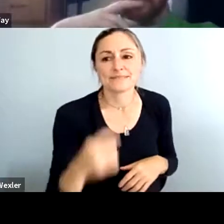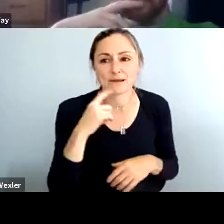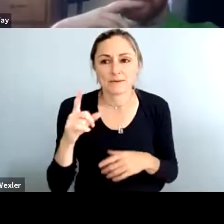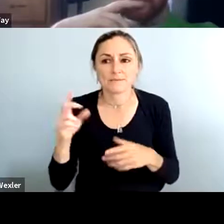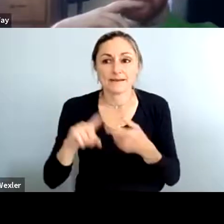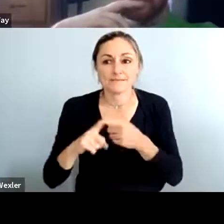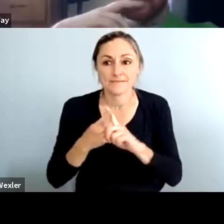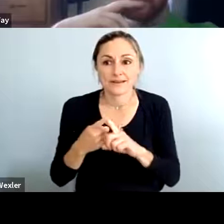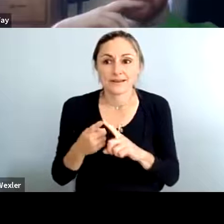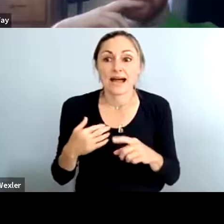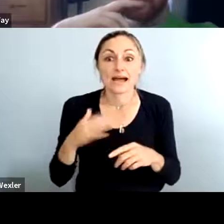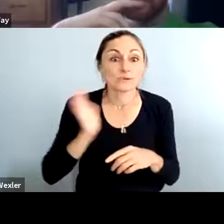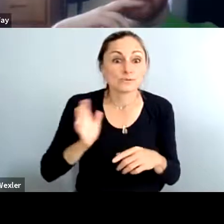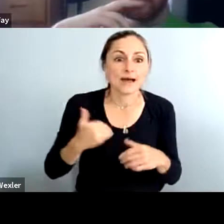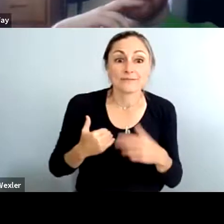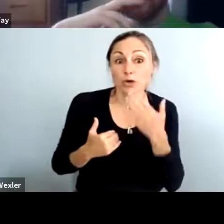good leg and a bad leg.